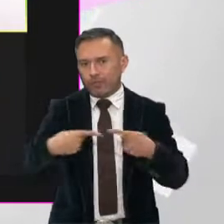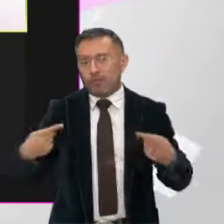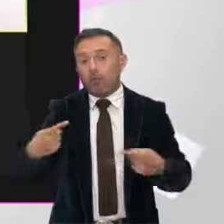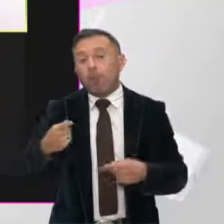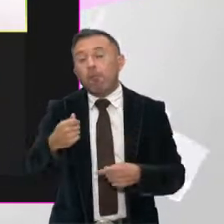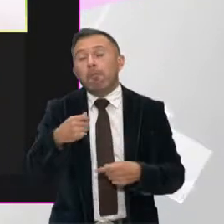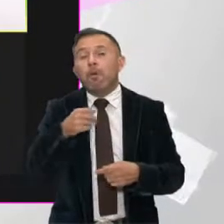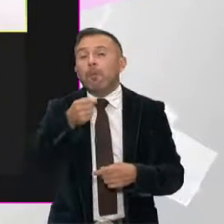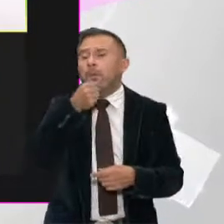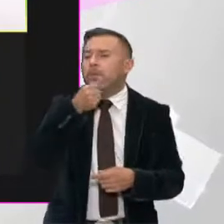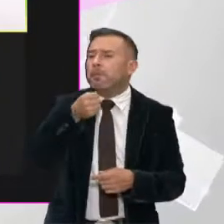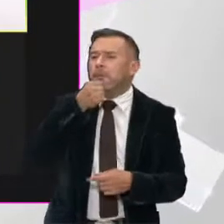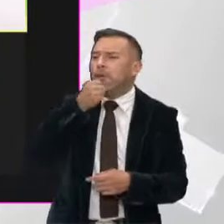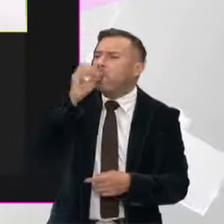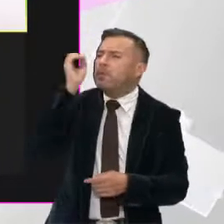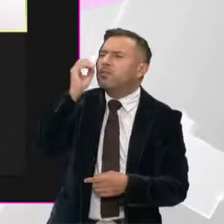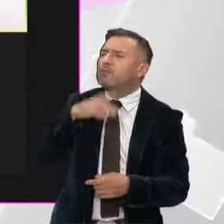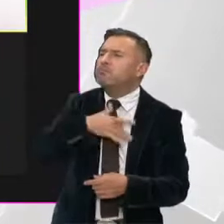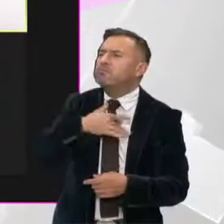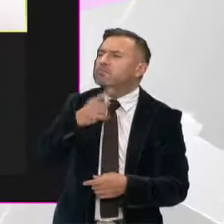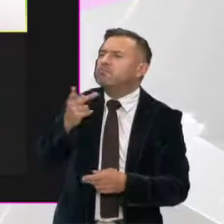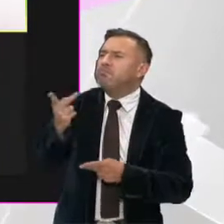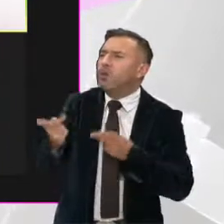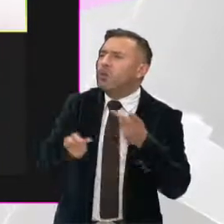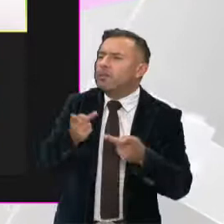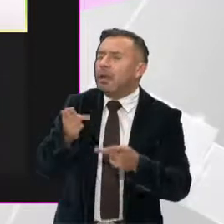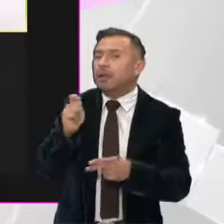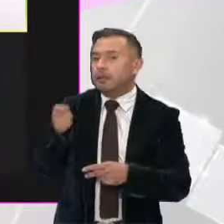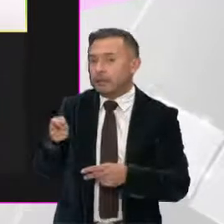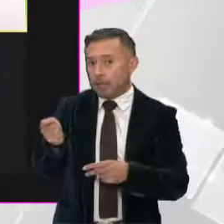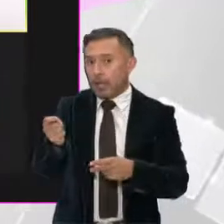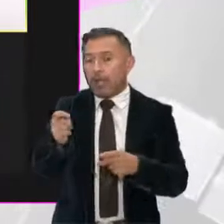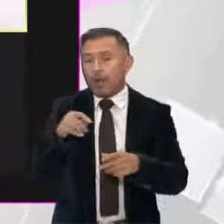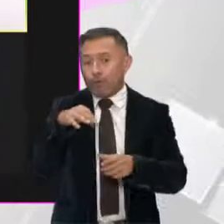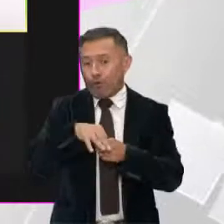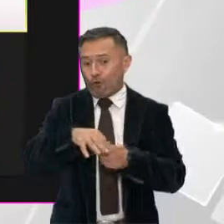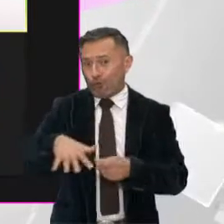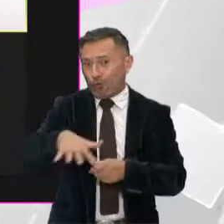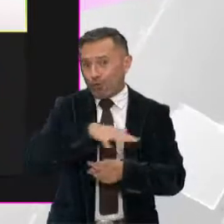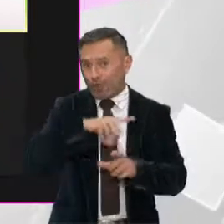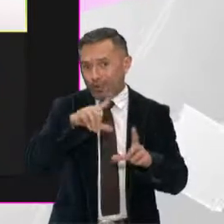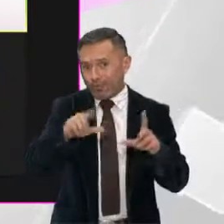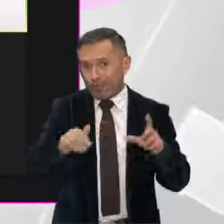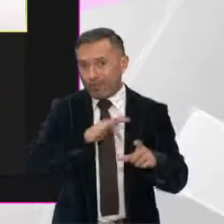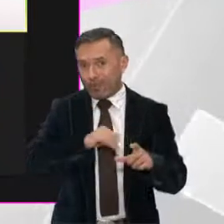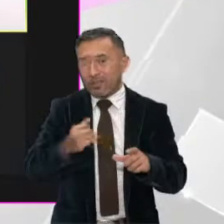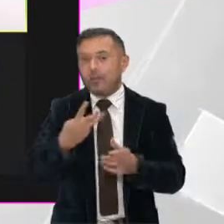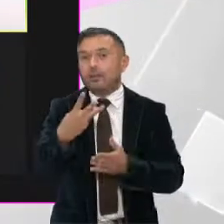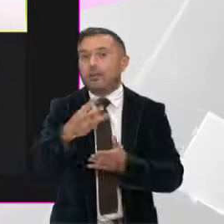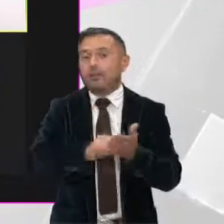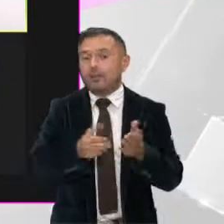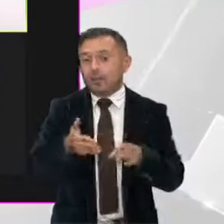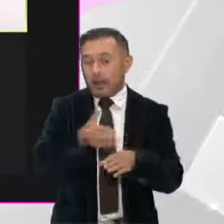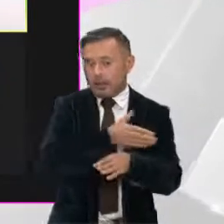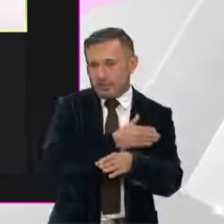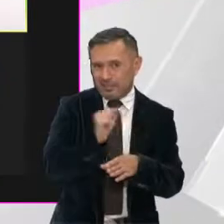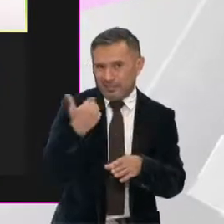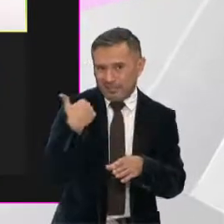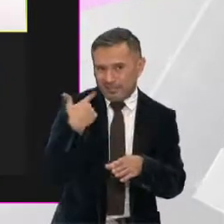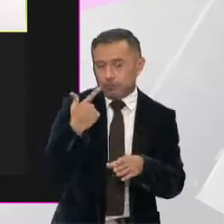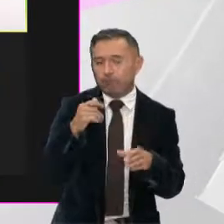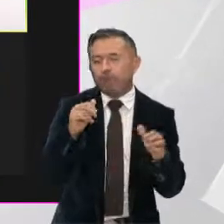given in a quite polarized environment. In the surveys, we can see that there is a dragging of the